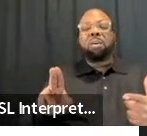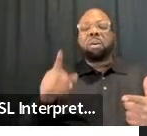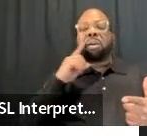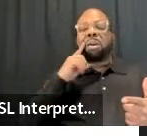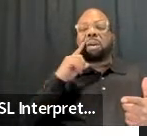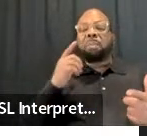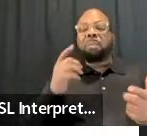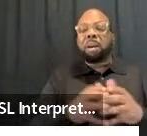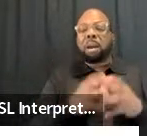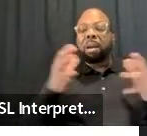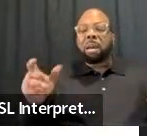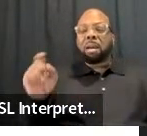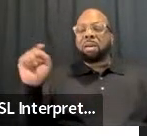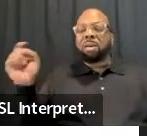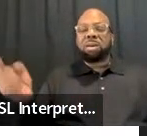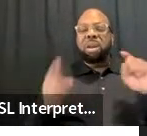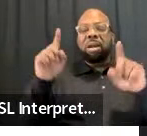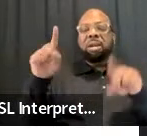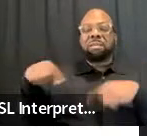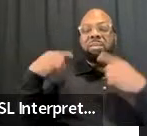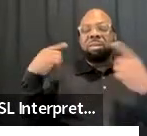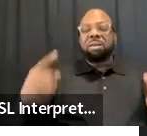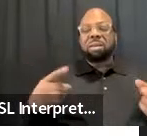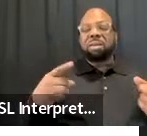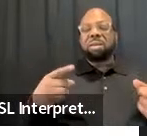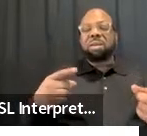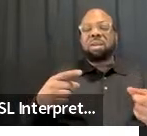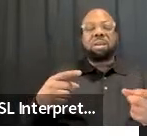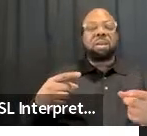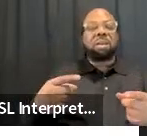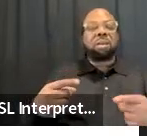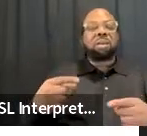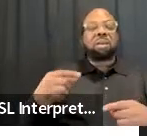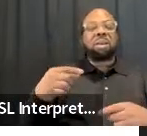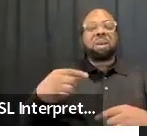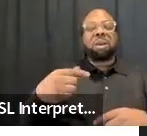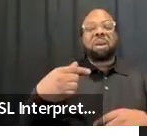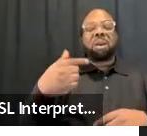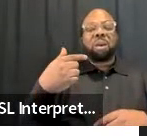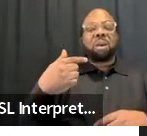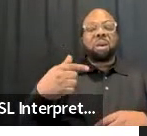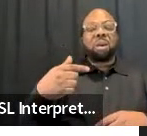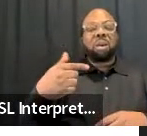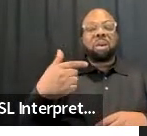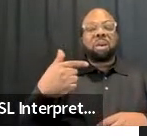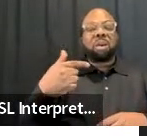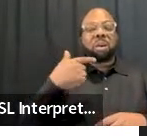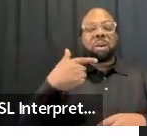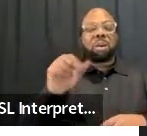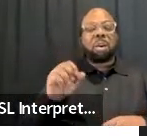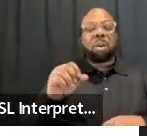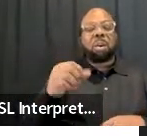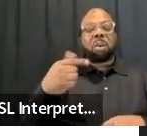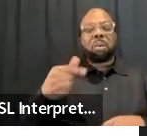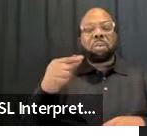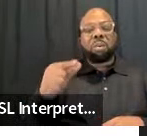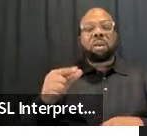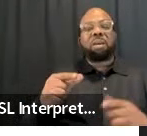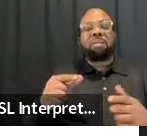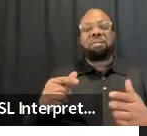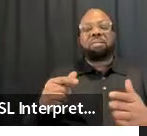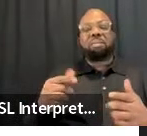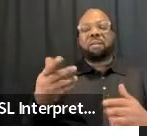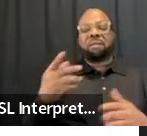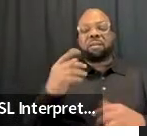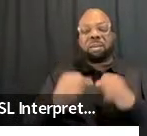revised since Zone Green was adopted 10 years ago. These days, it's very difficult to outperform the energy